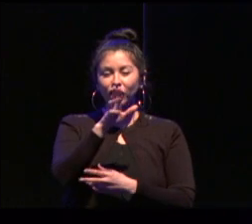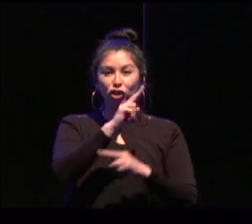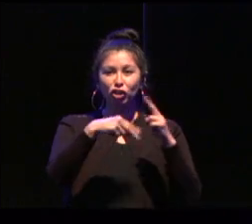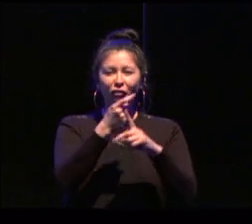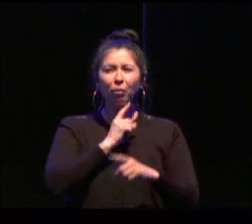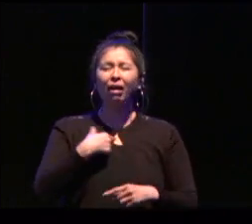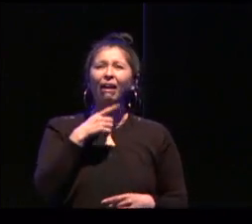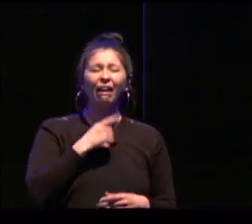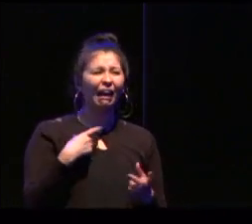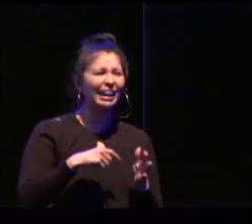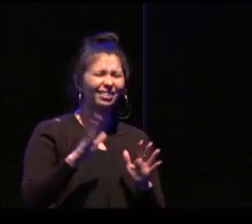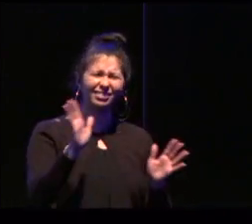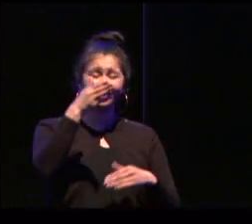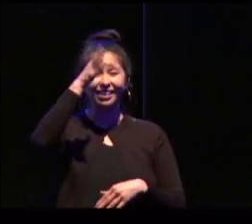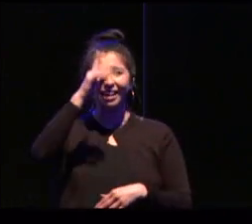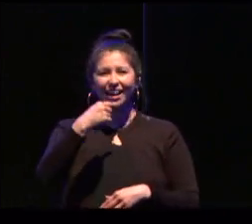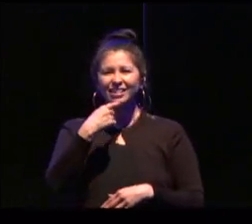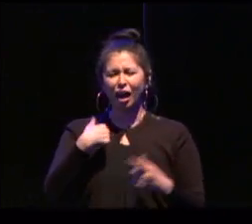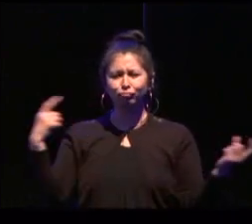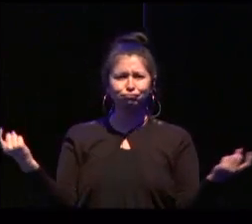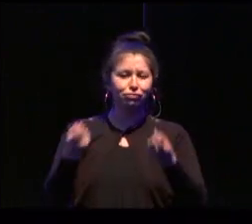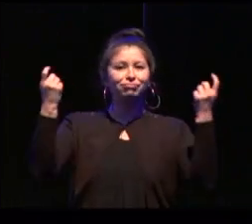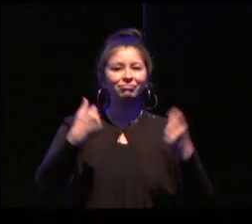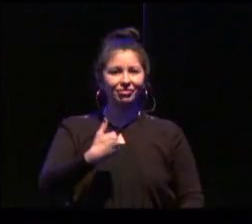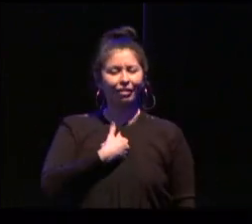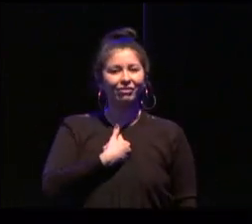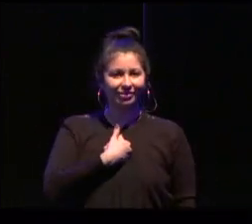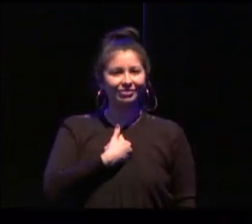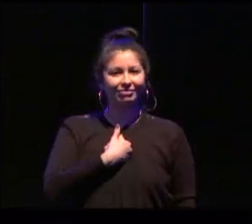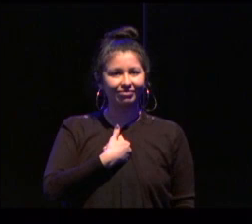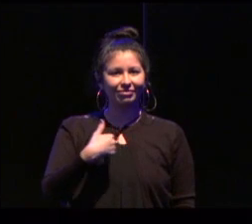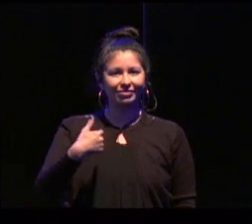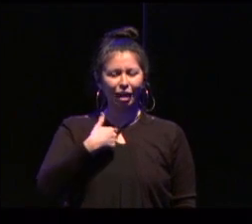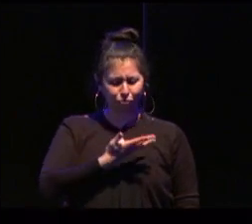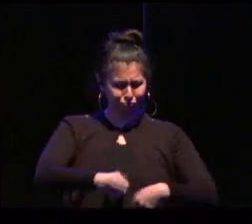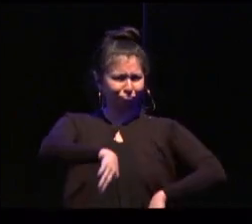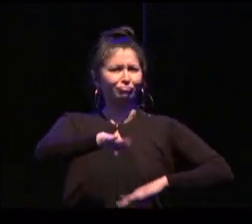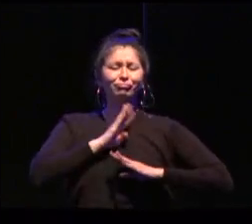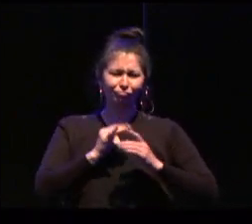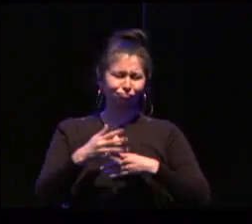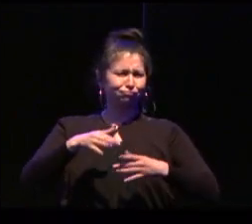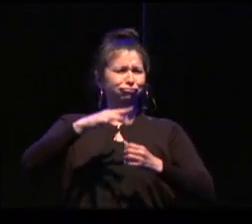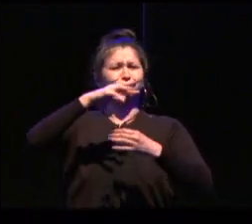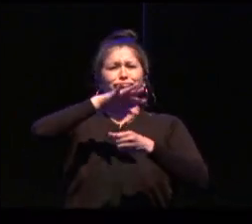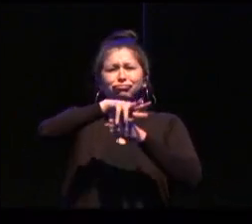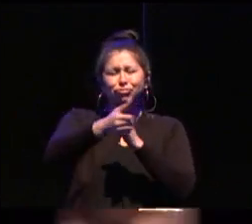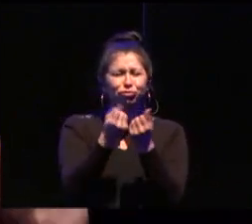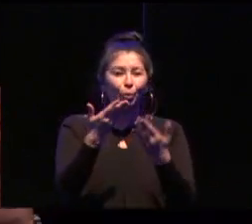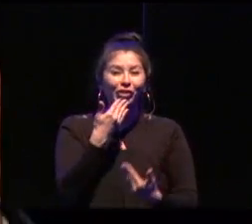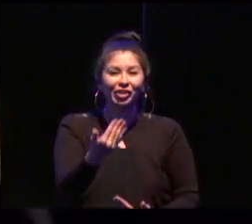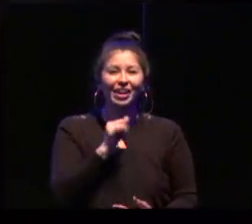say, oh, I'm lonely, I need. No, no, no. God said, I'm celebrating myself. I'm fulfilled and overflowing with so much